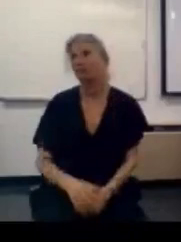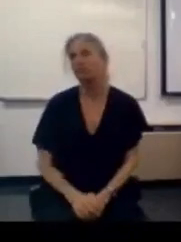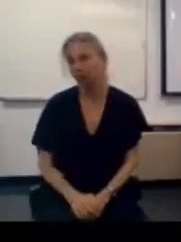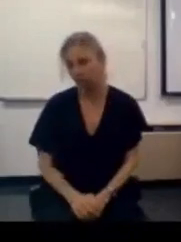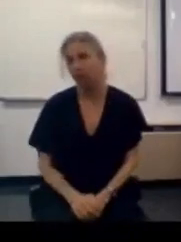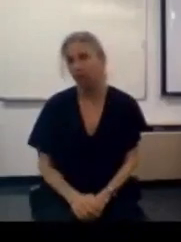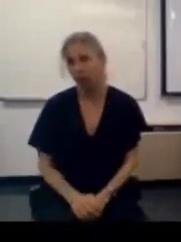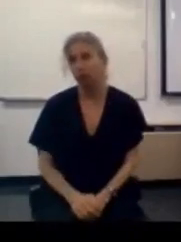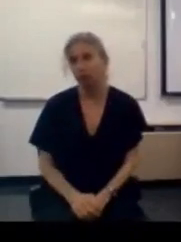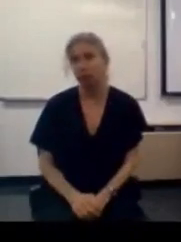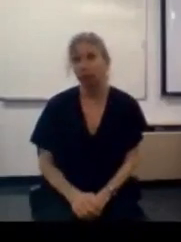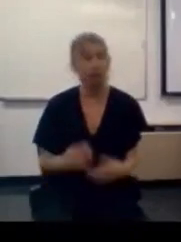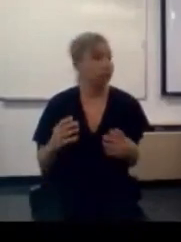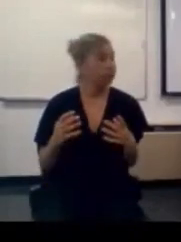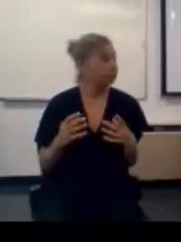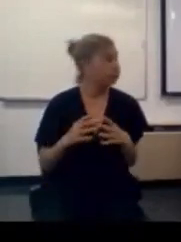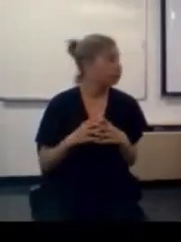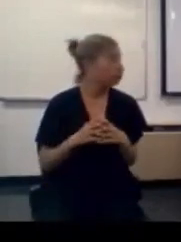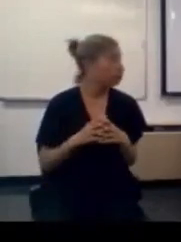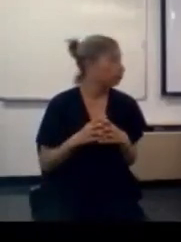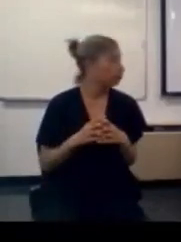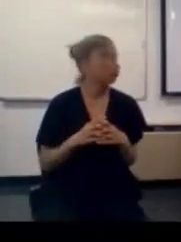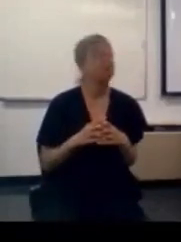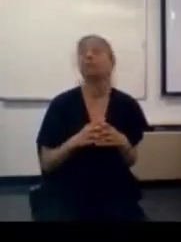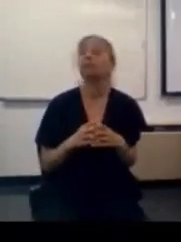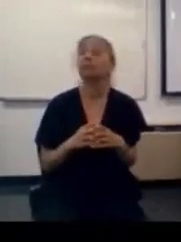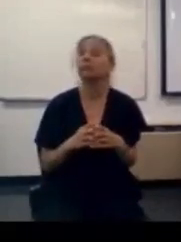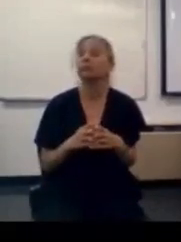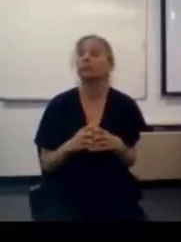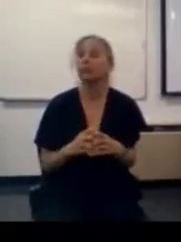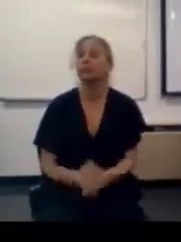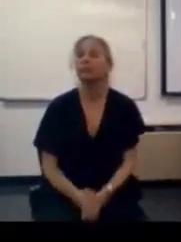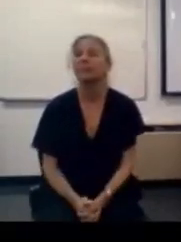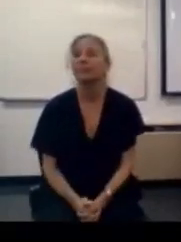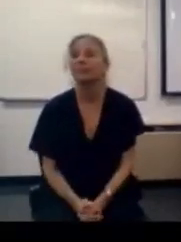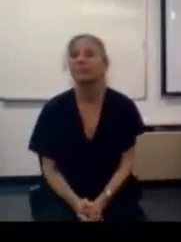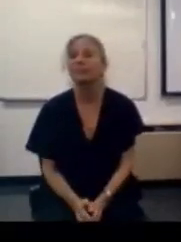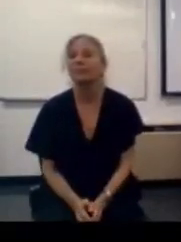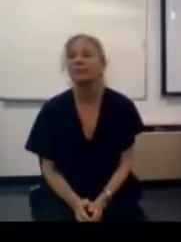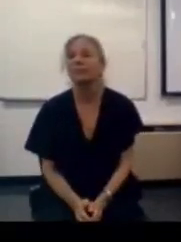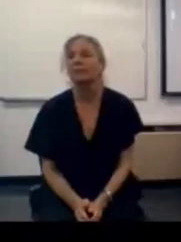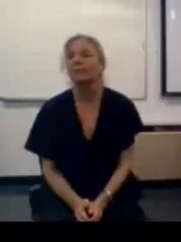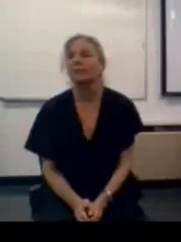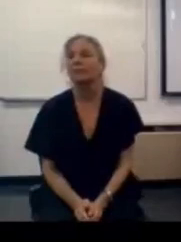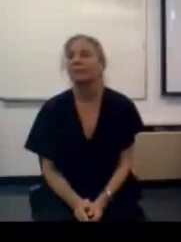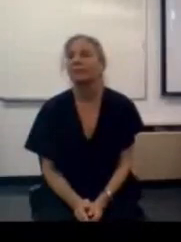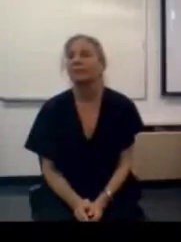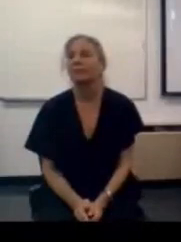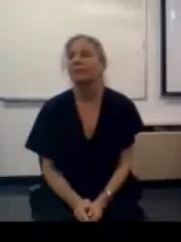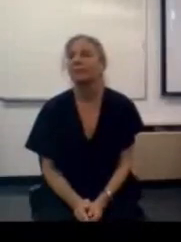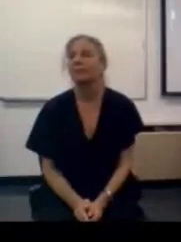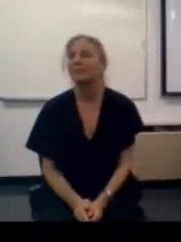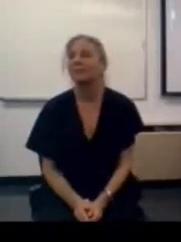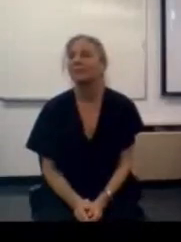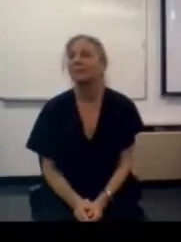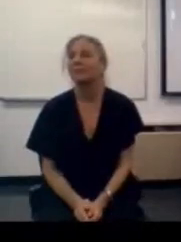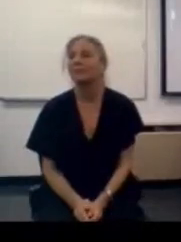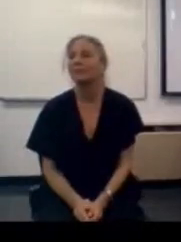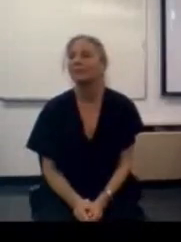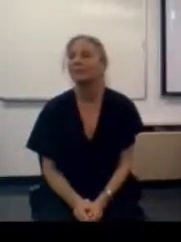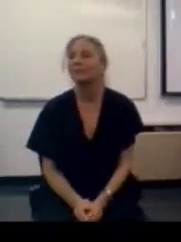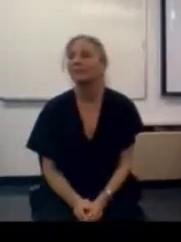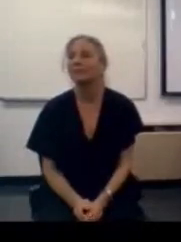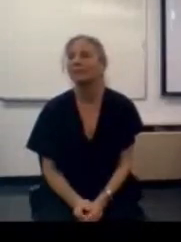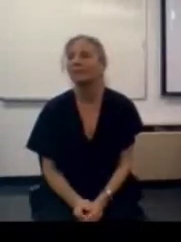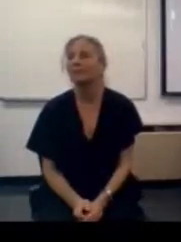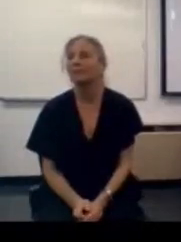I have seen as well. Anything on that before we take our question? I think that's really important to really